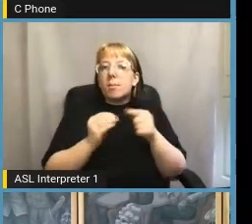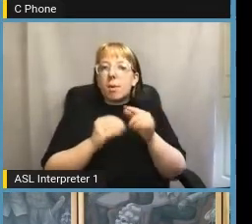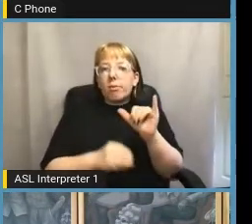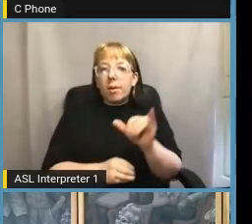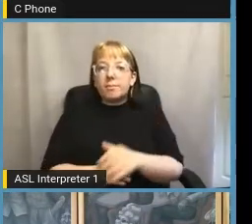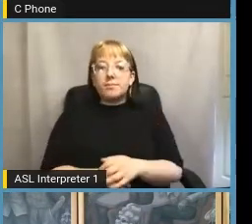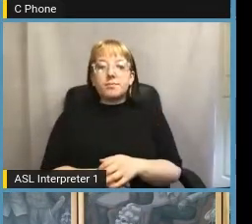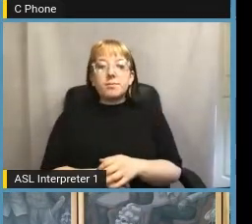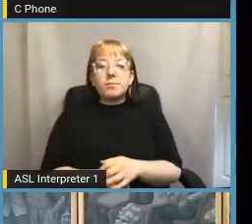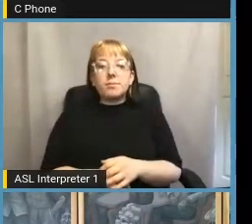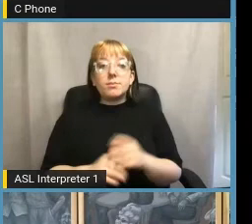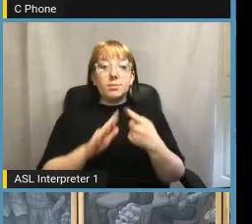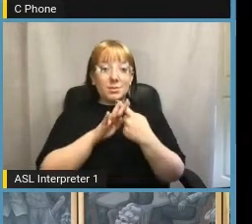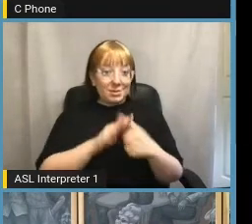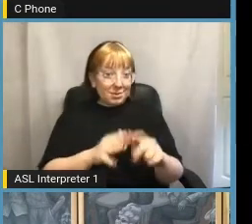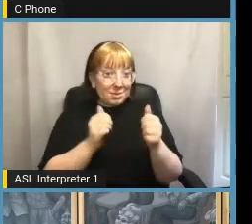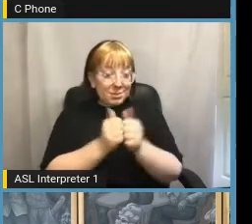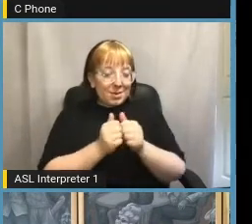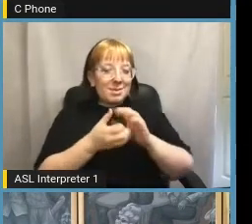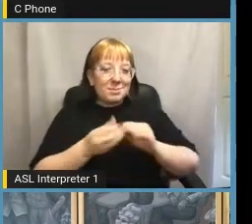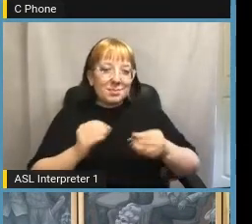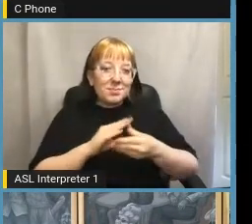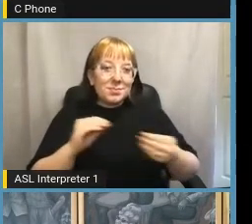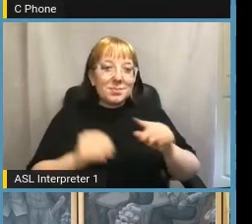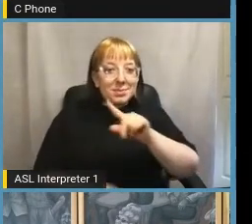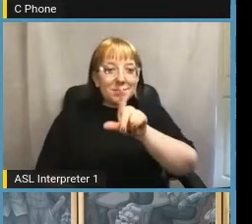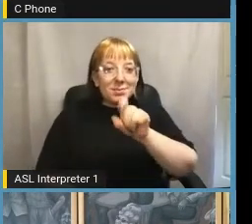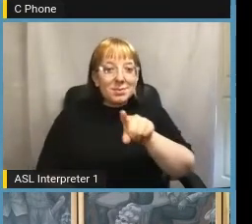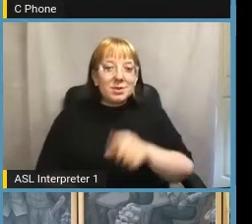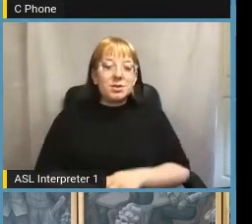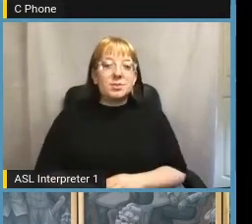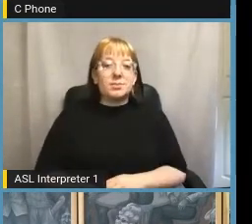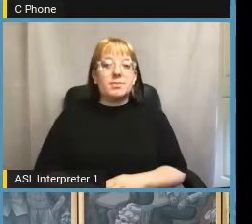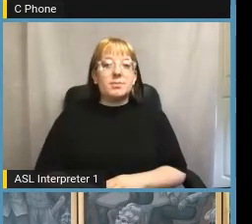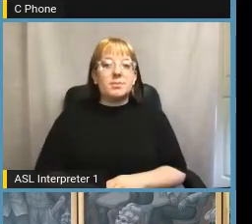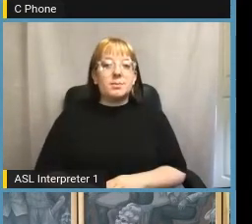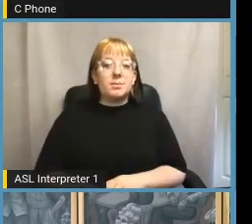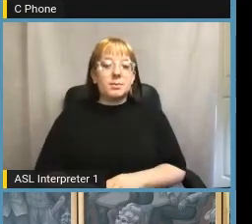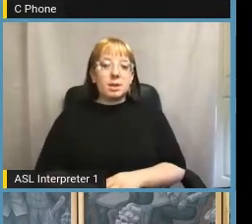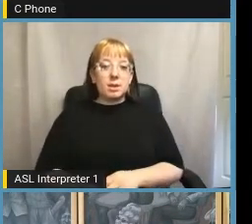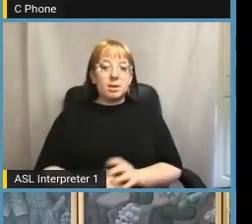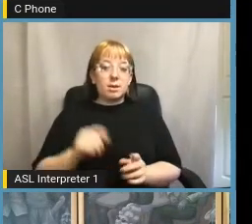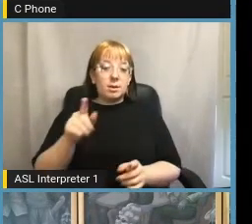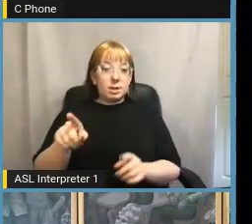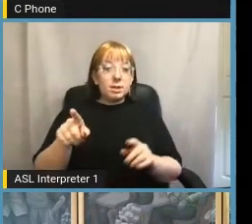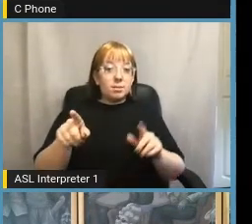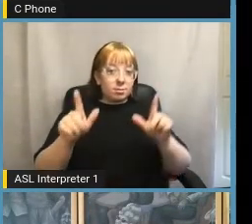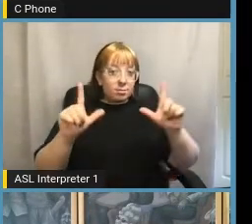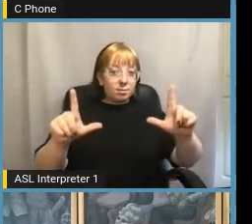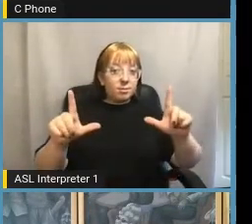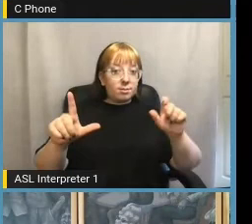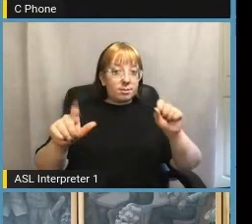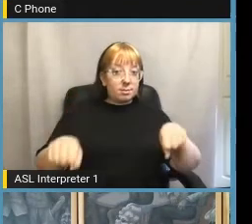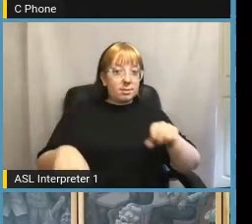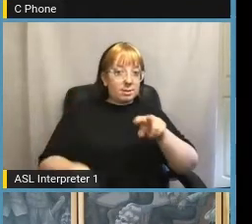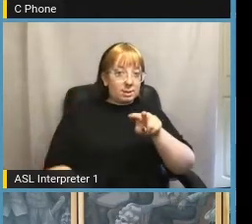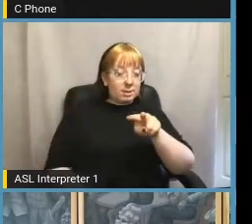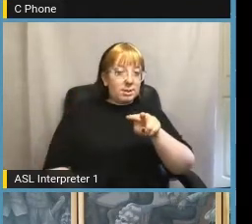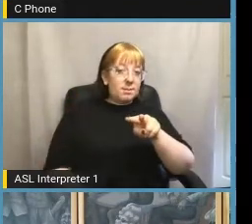by starting with our storytelling question. So on the screen, you can